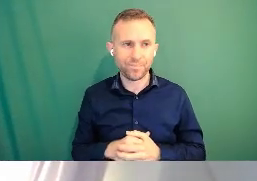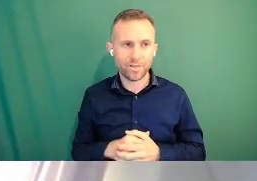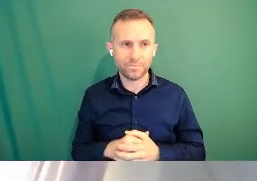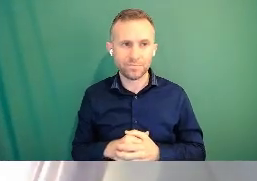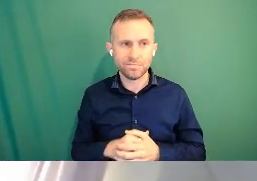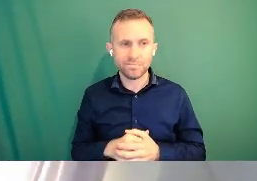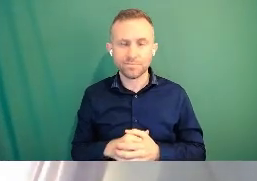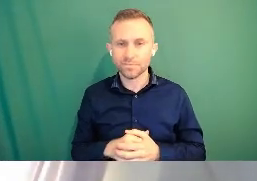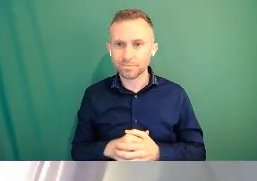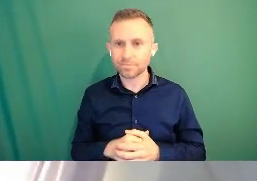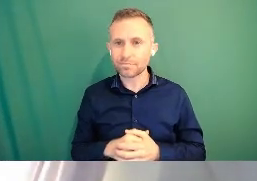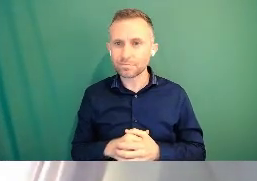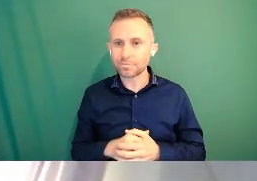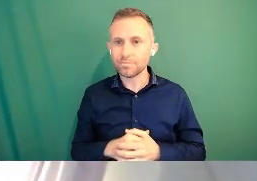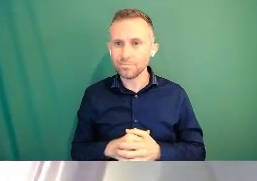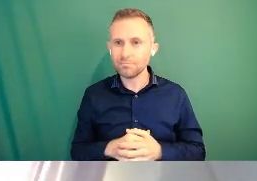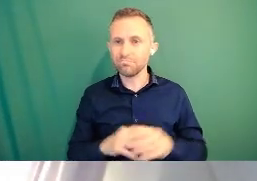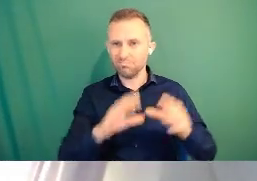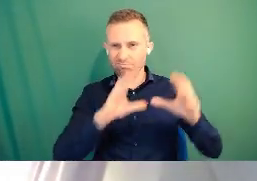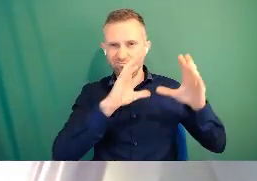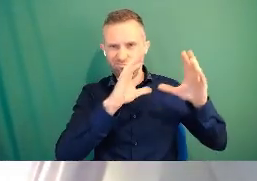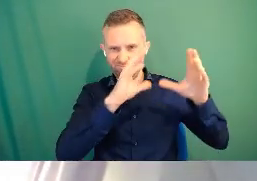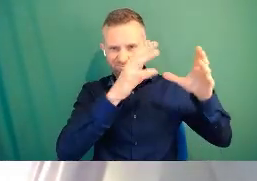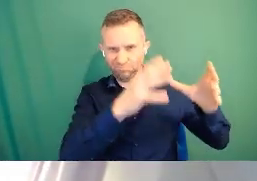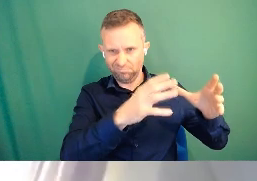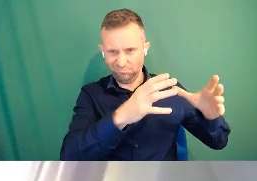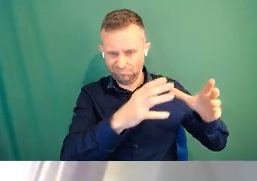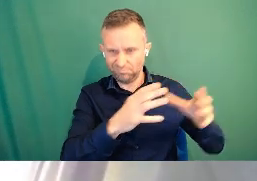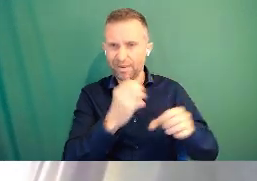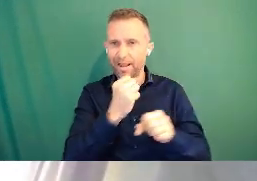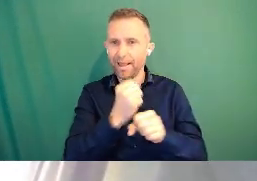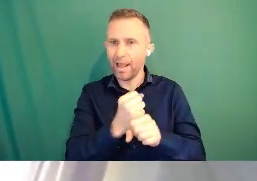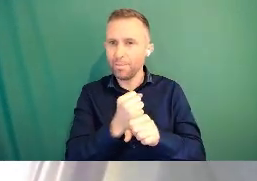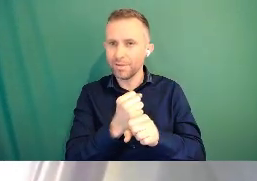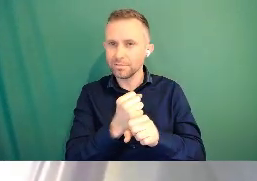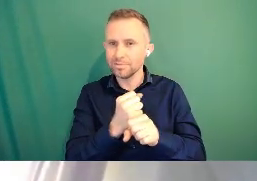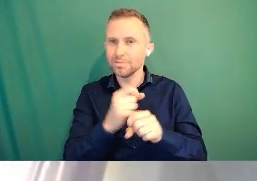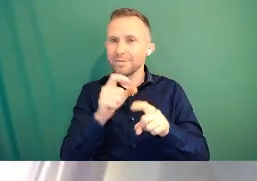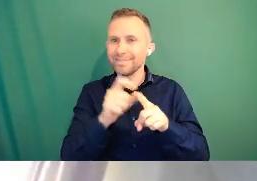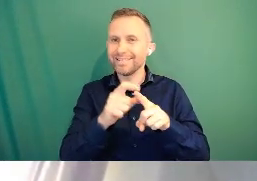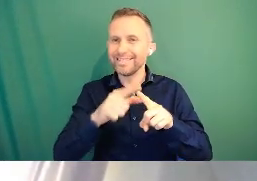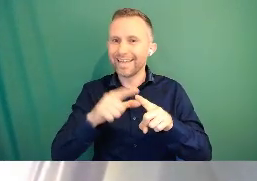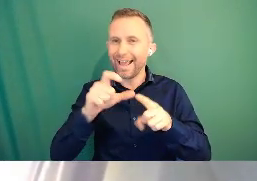you. So this castle that was built